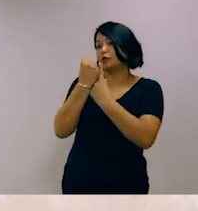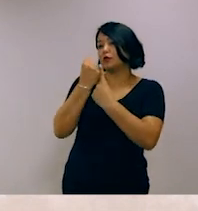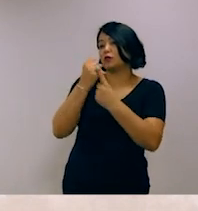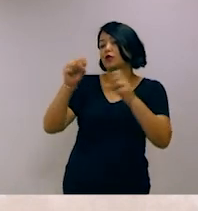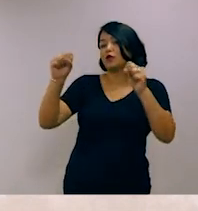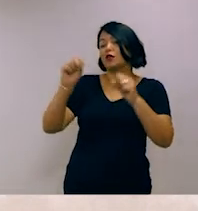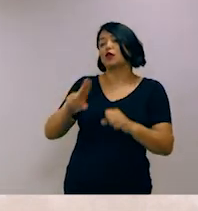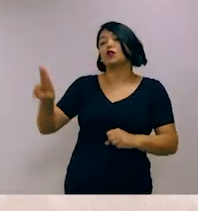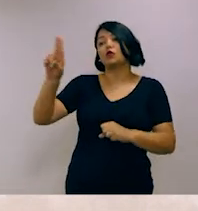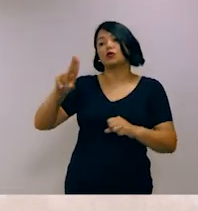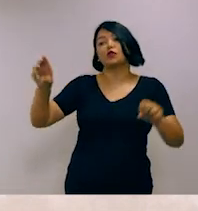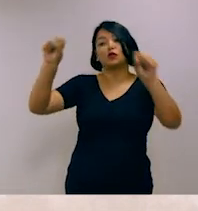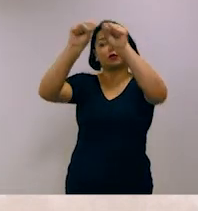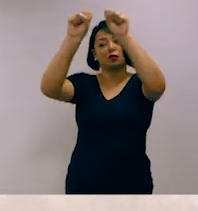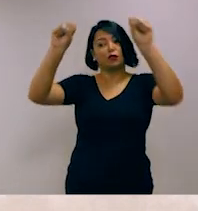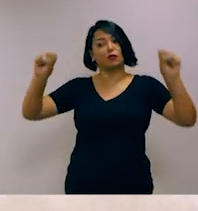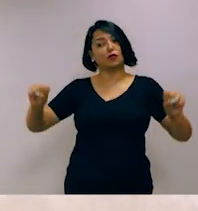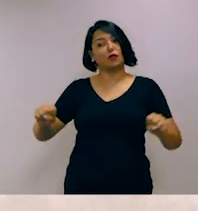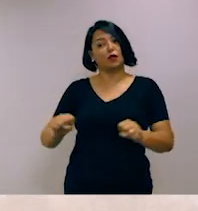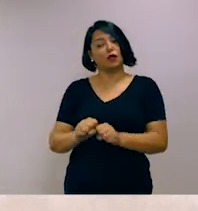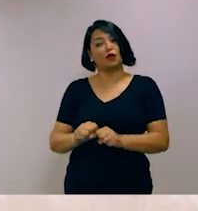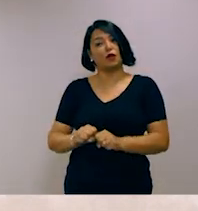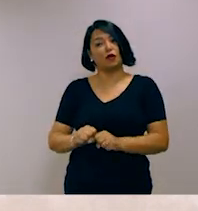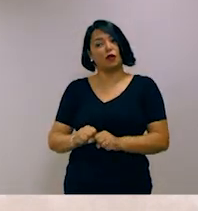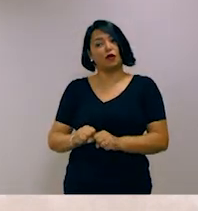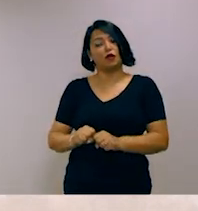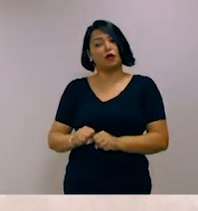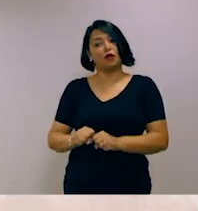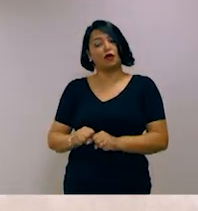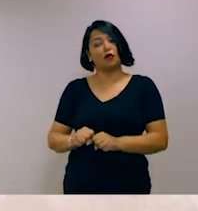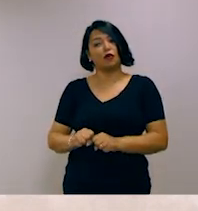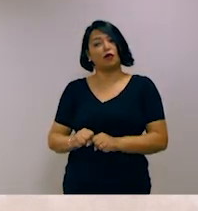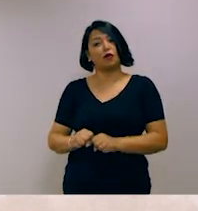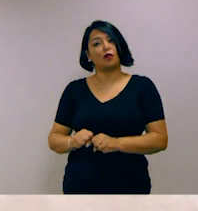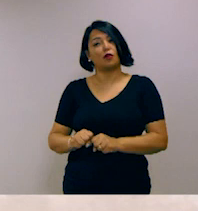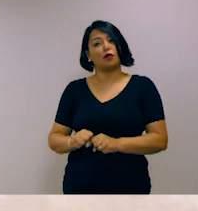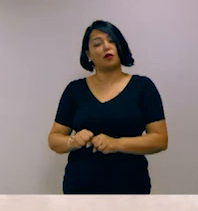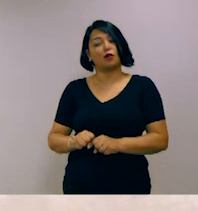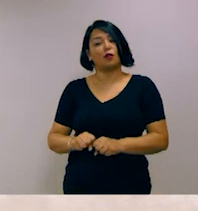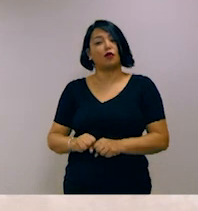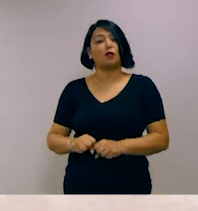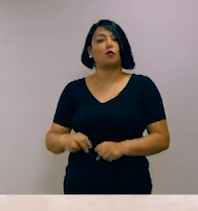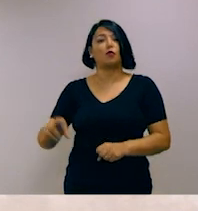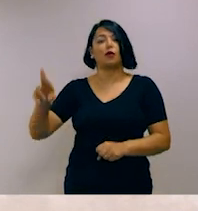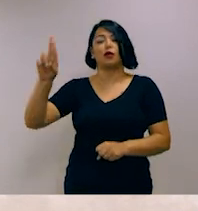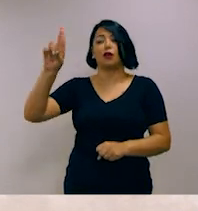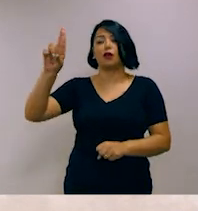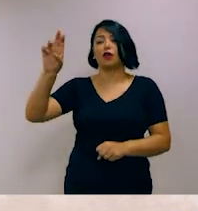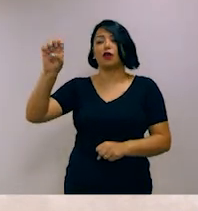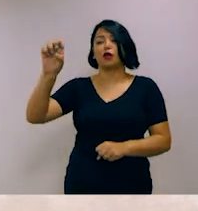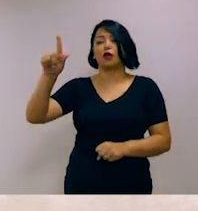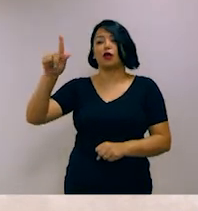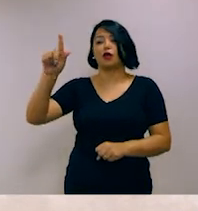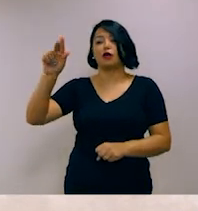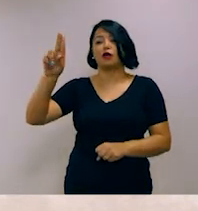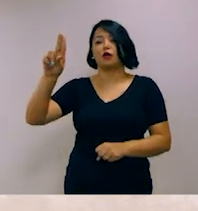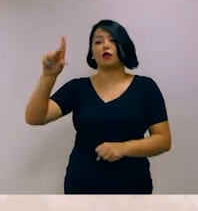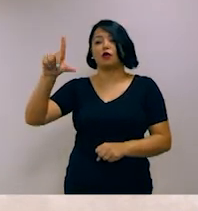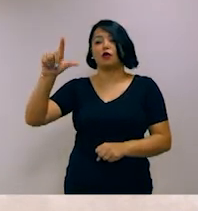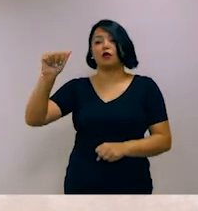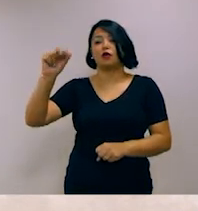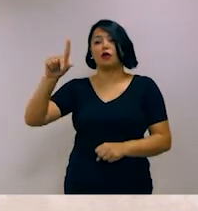the taxpayer. And via the regularized system, they created this petition. And basically, it has